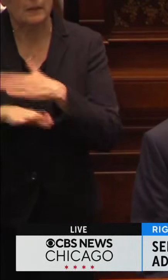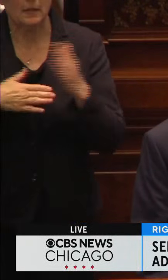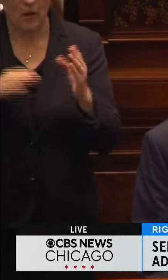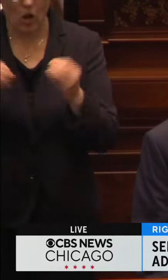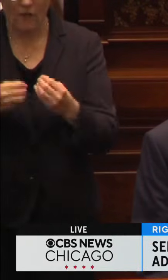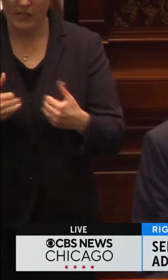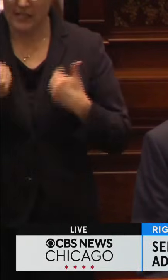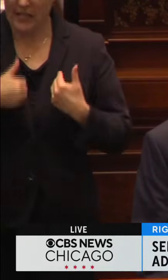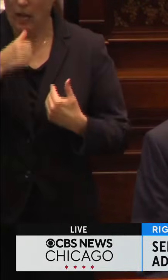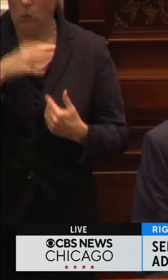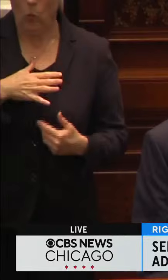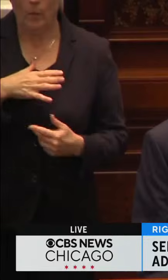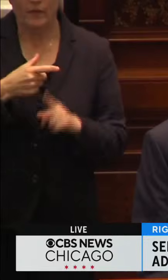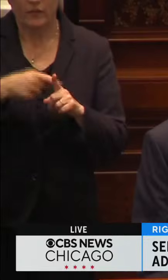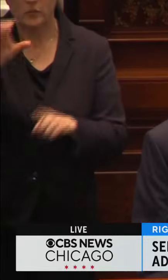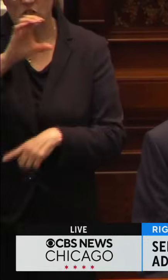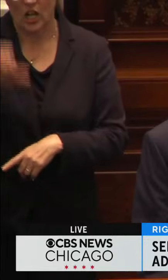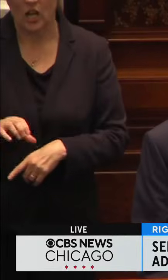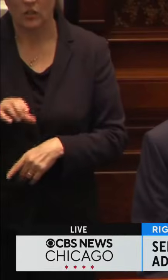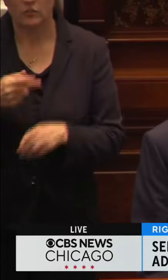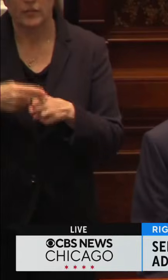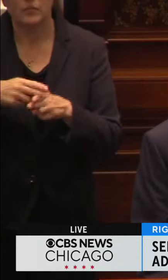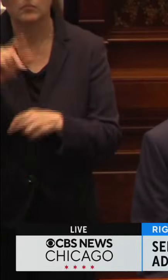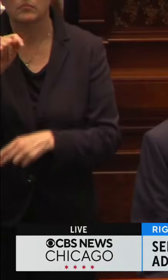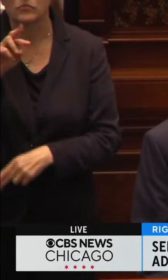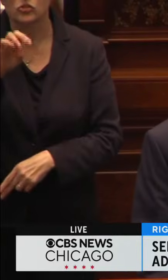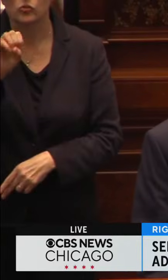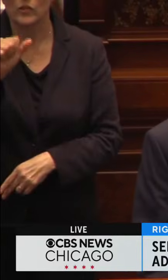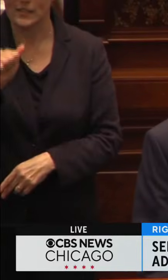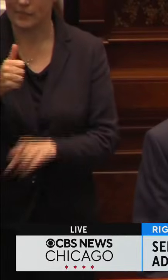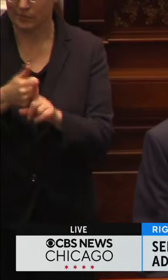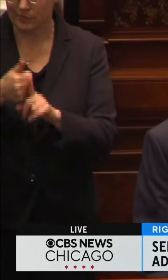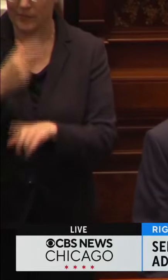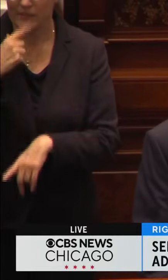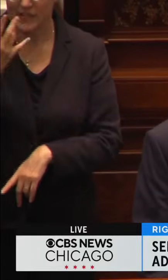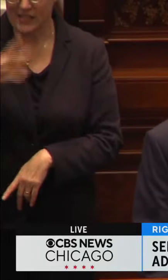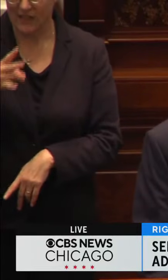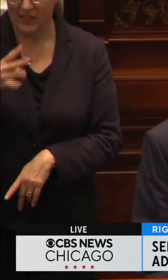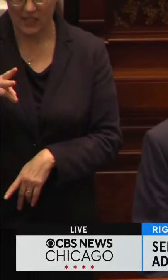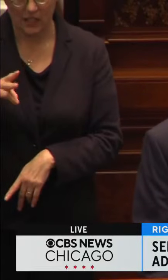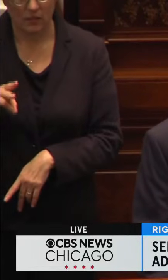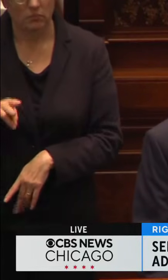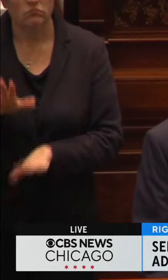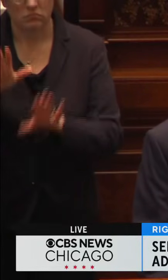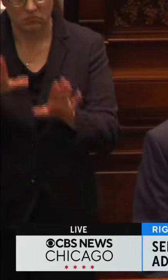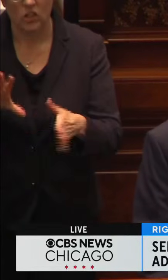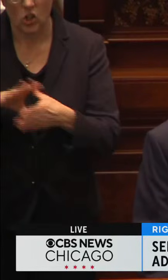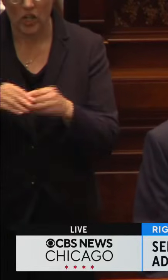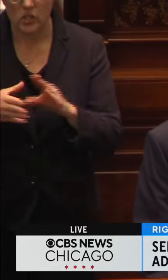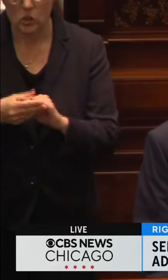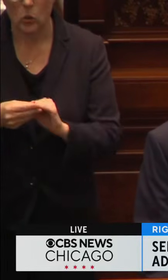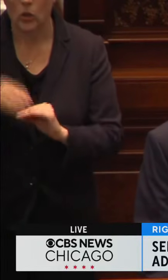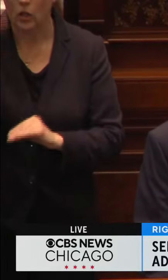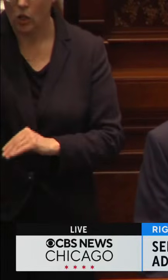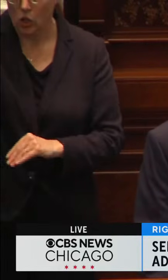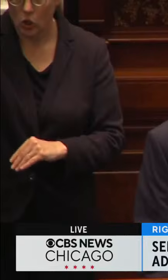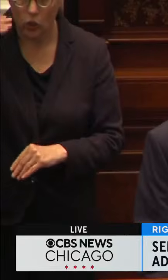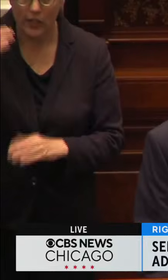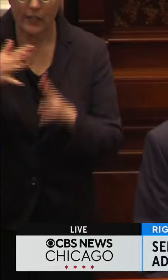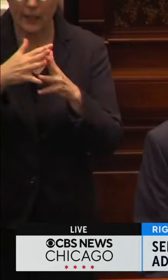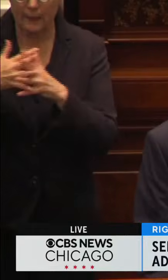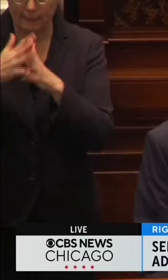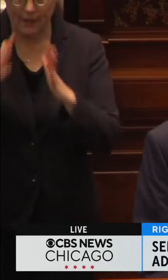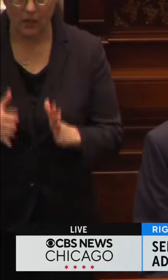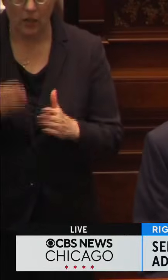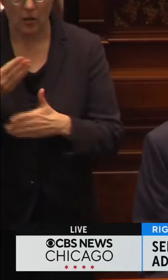was Teresa Lee, 17 years old. A remarkable story. A Korean American